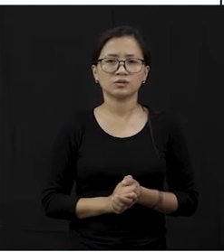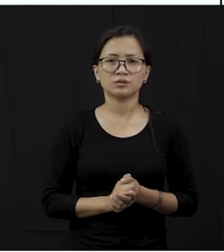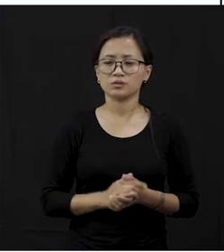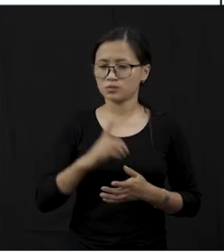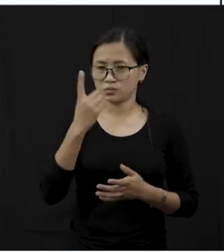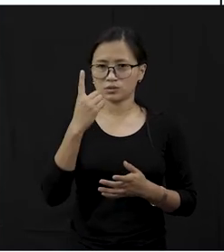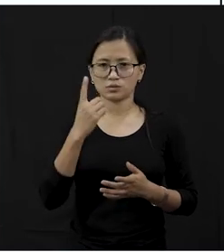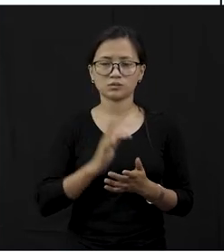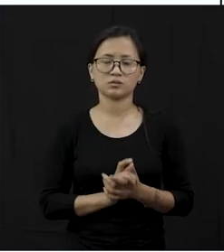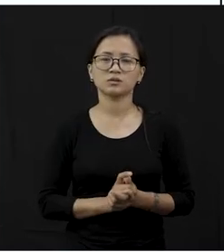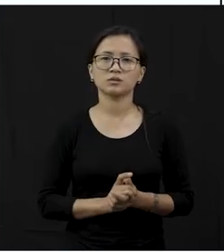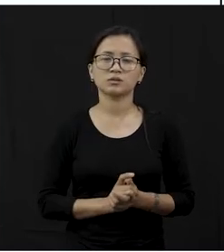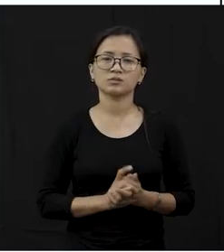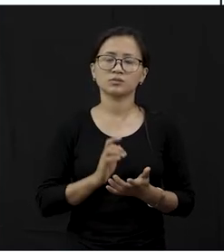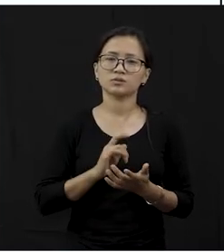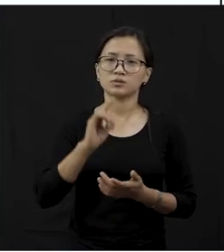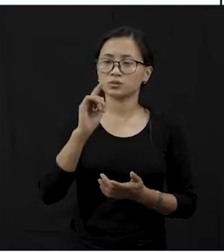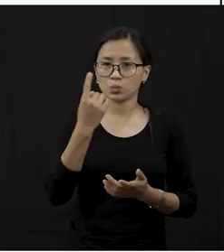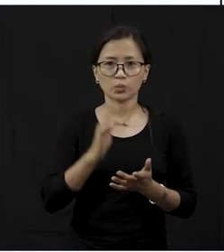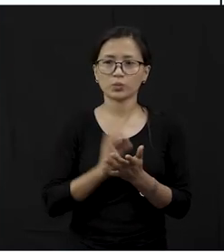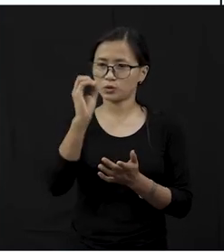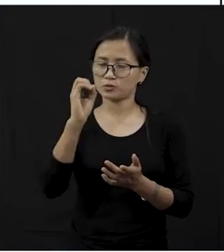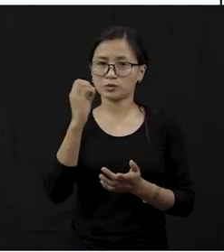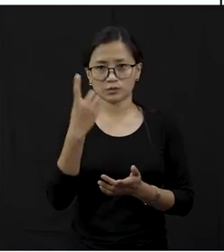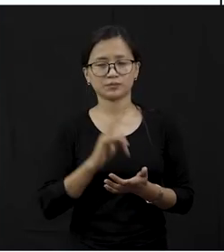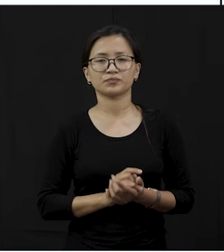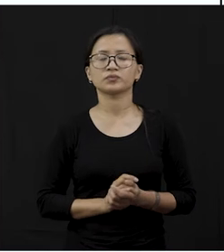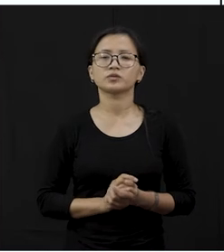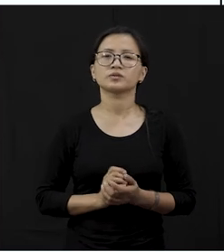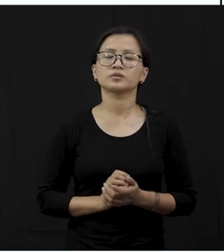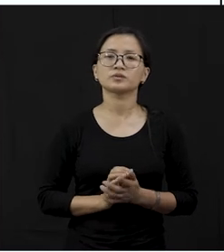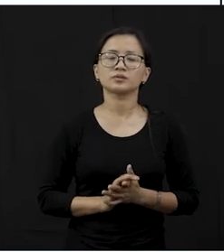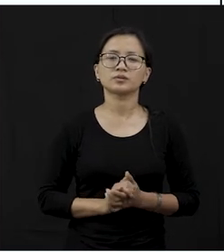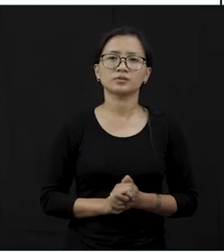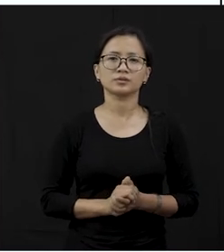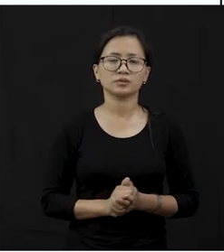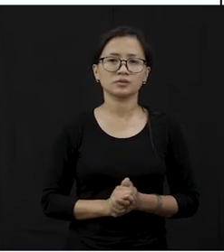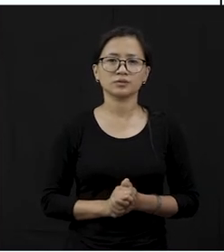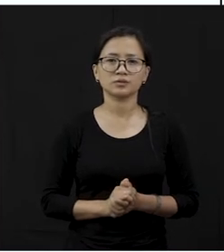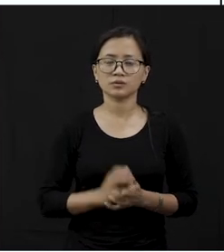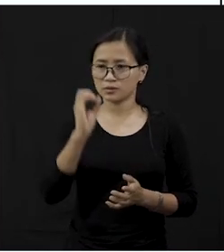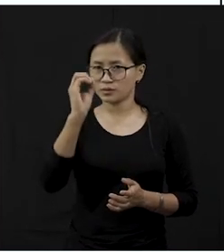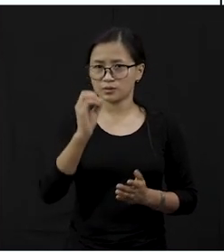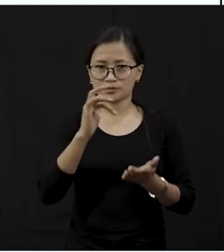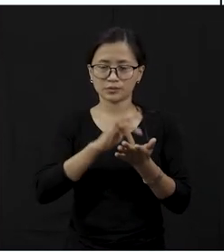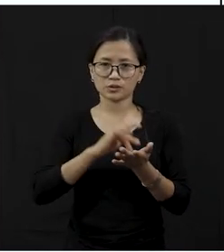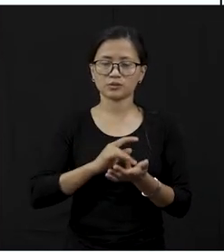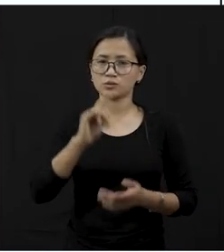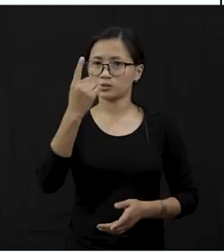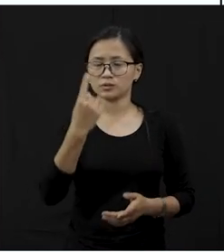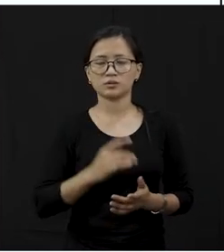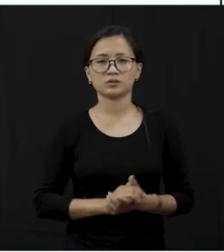that zero represents ones, and it always starts from the rightmost. So that zero placed in